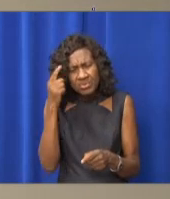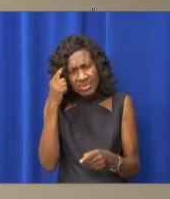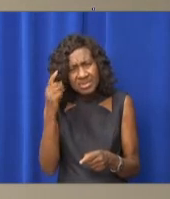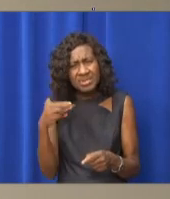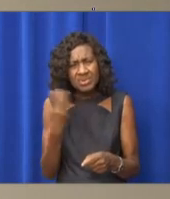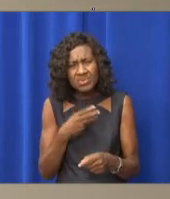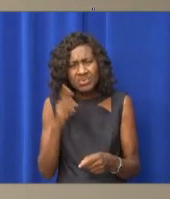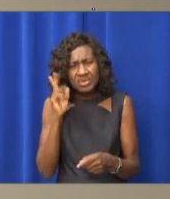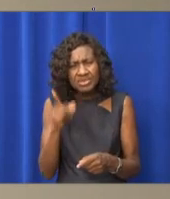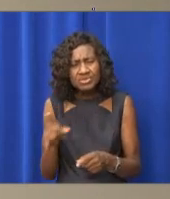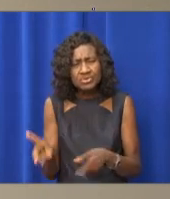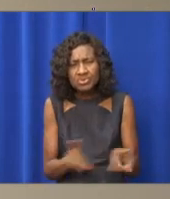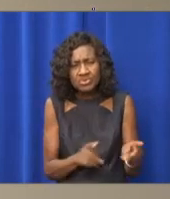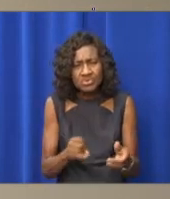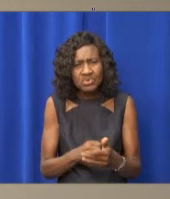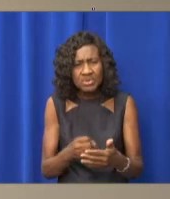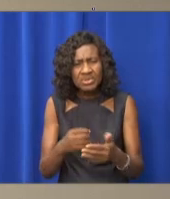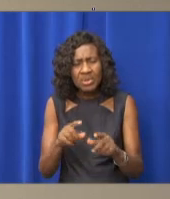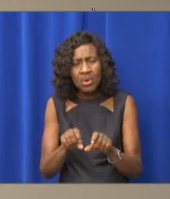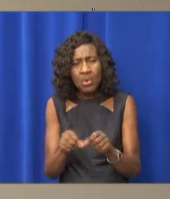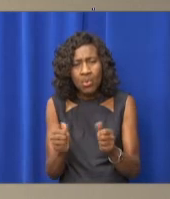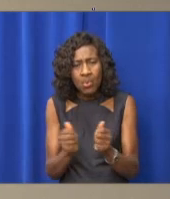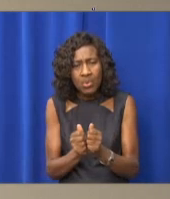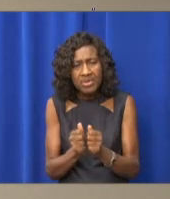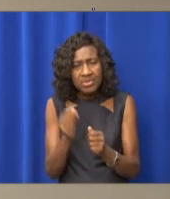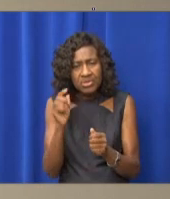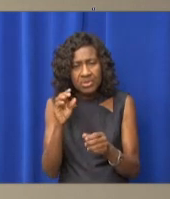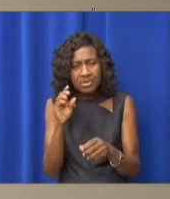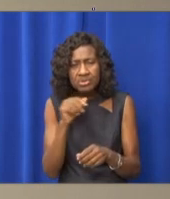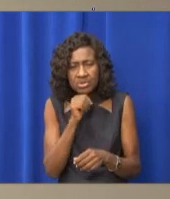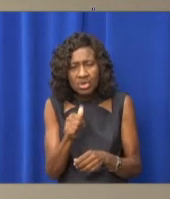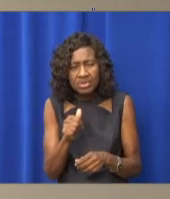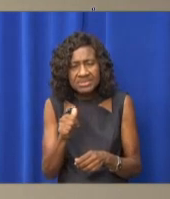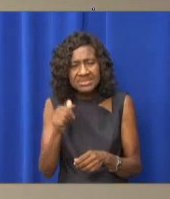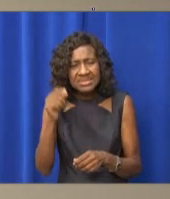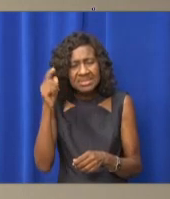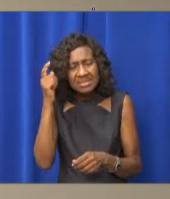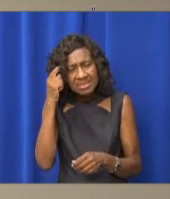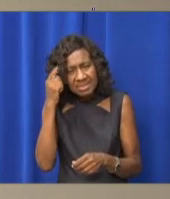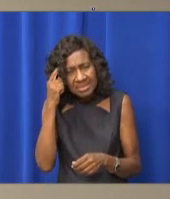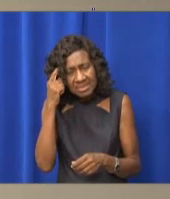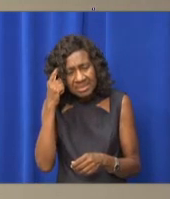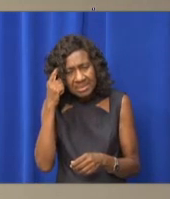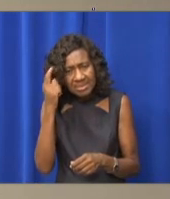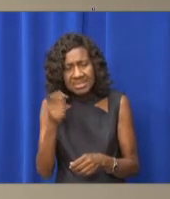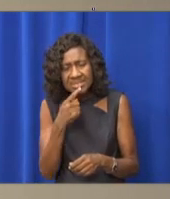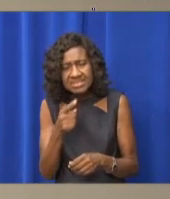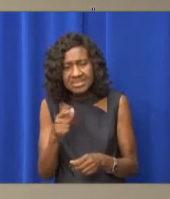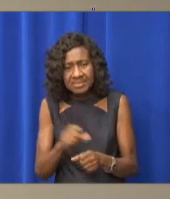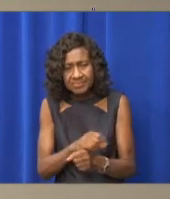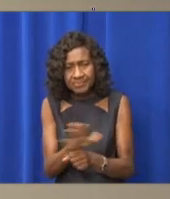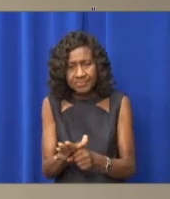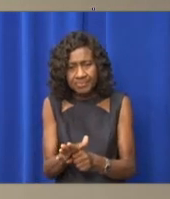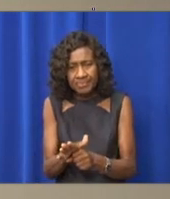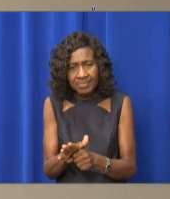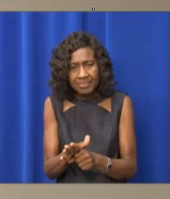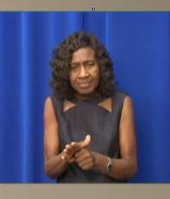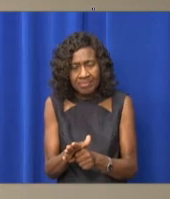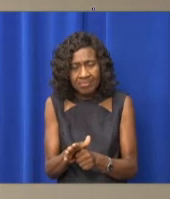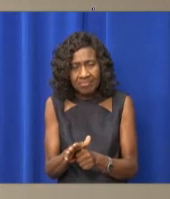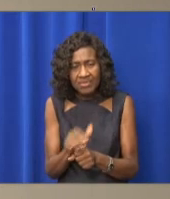It's not like the COVID-19 is totally gone. I gather some don't care about